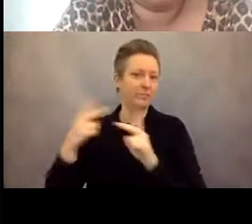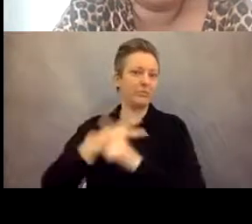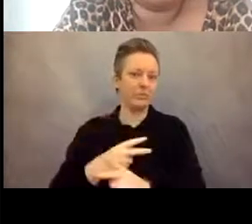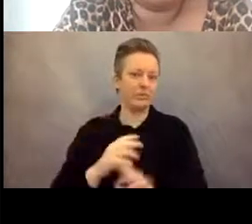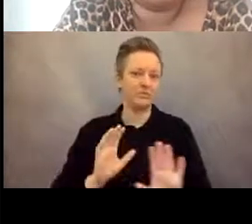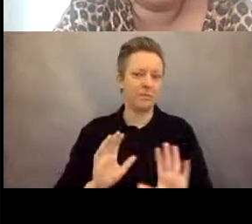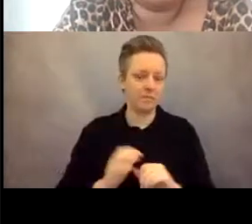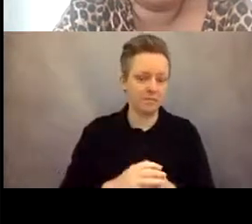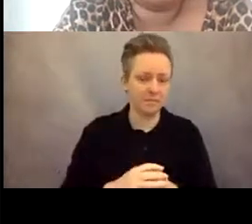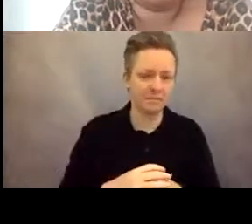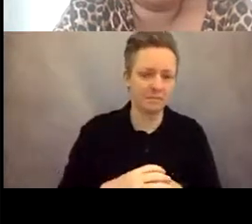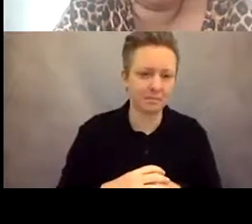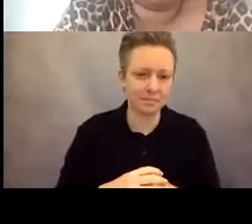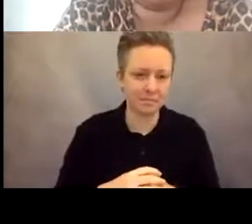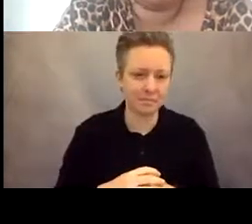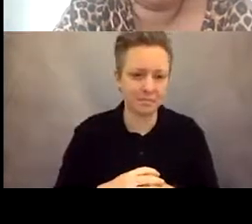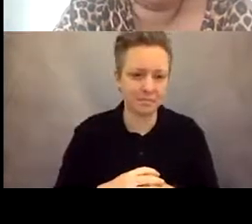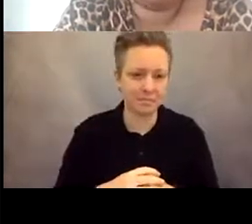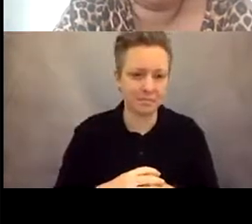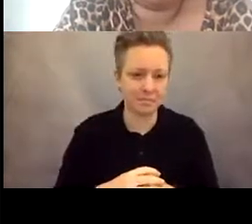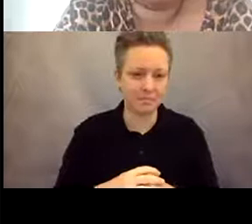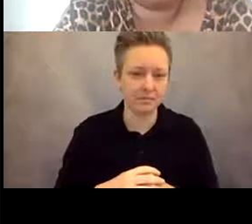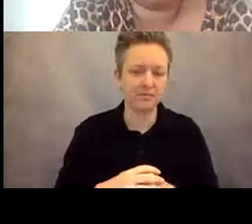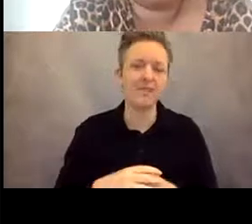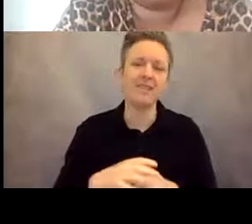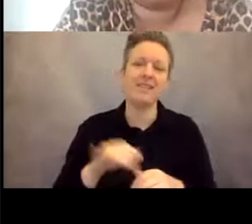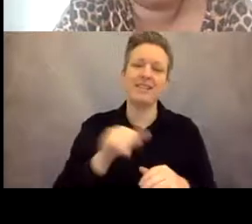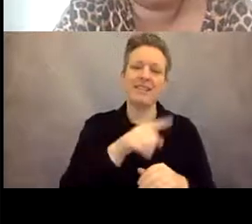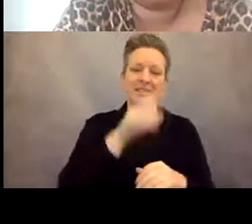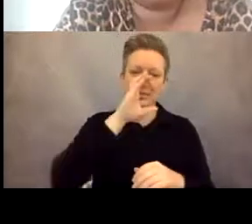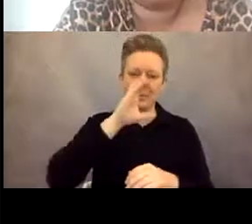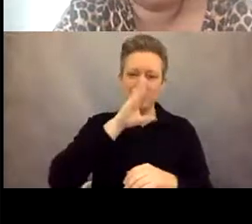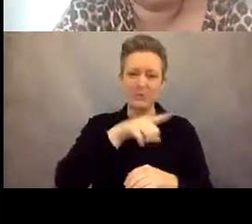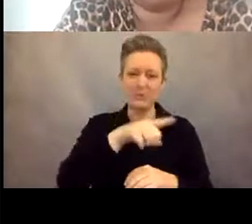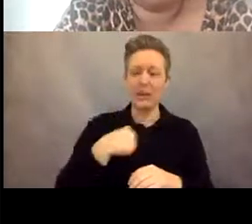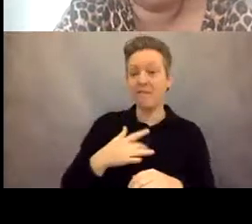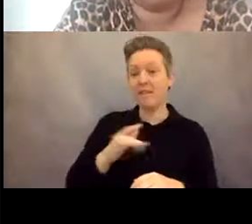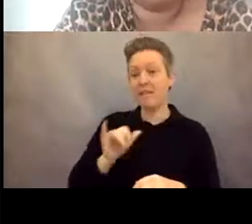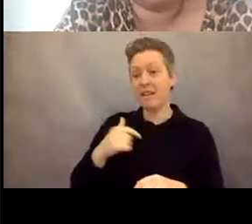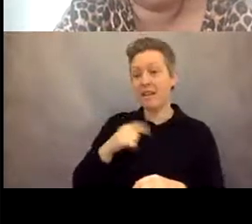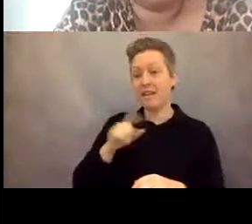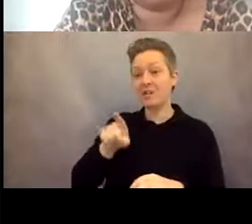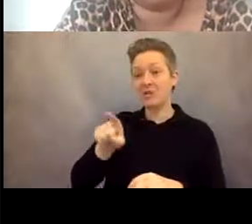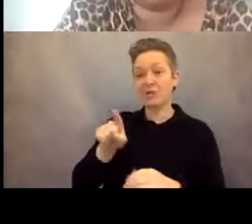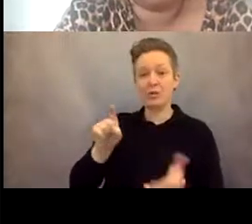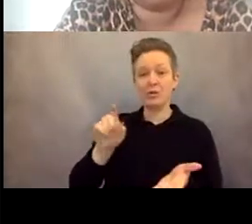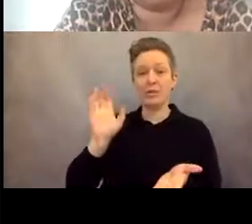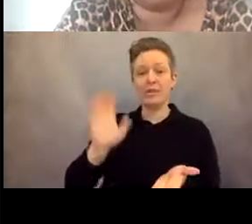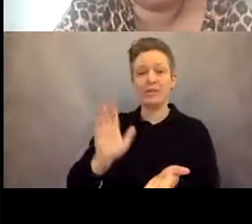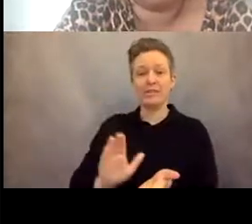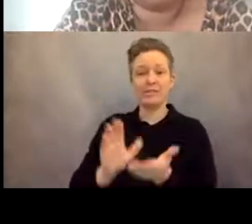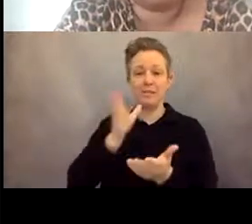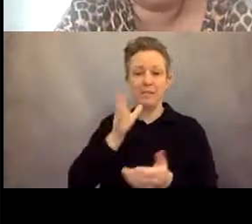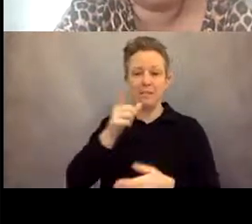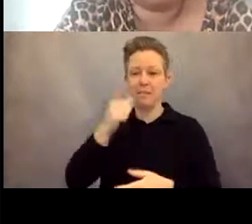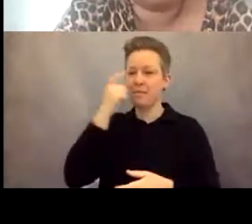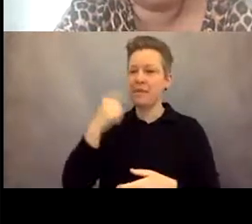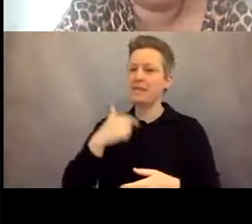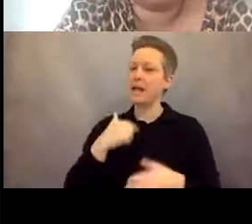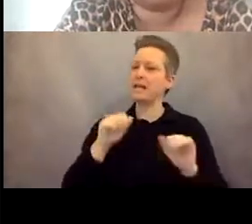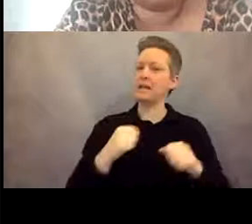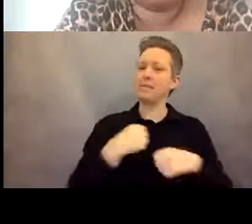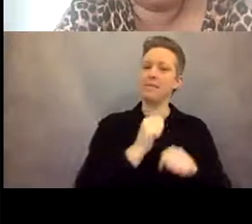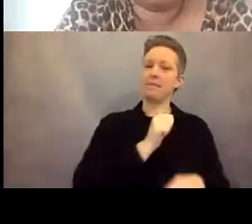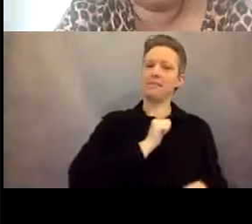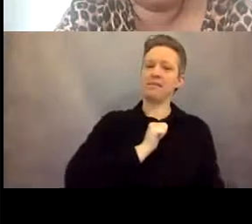I feel like I need you less and less, Mom, now that I can make myself feel guilty all on my own. So much of the toll we feel is because many,